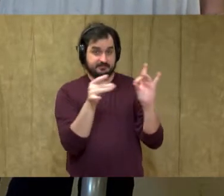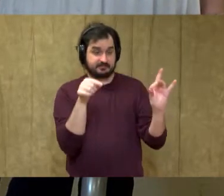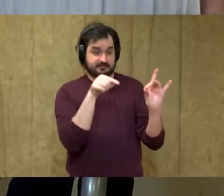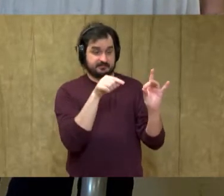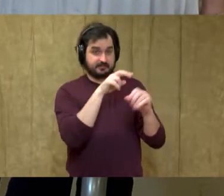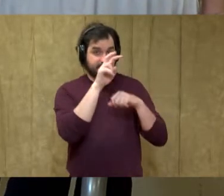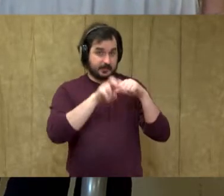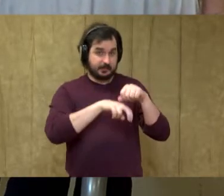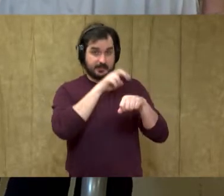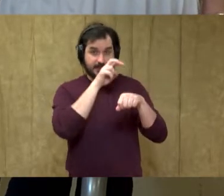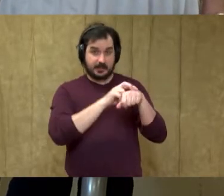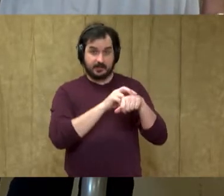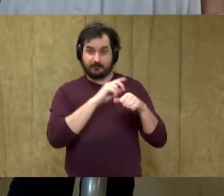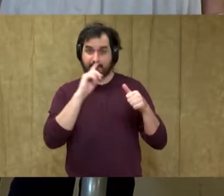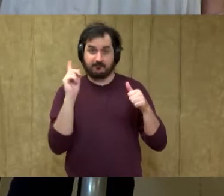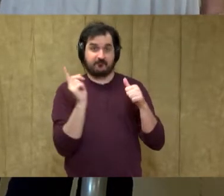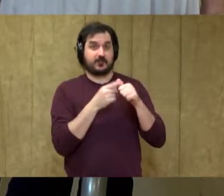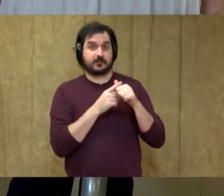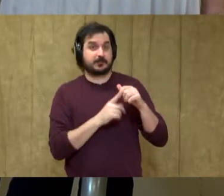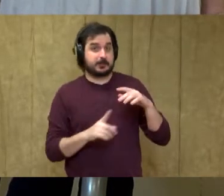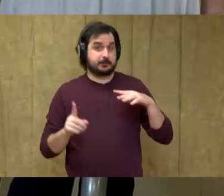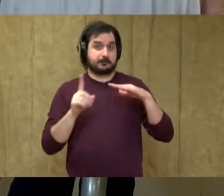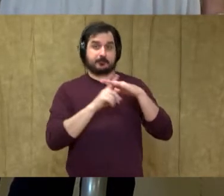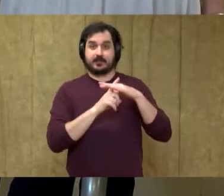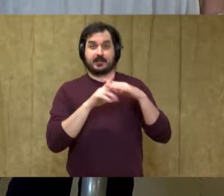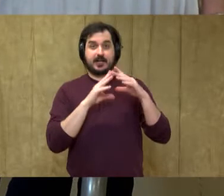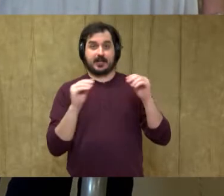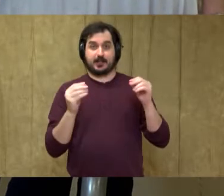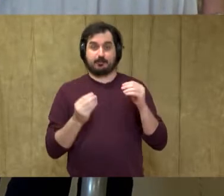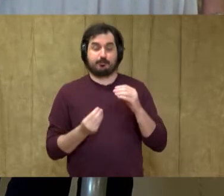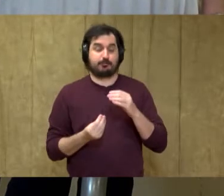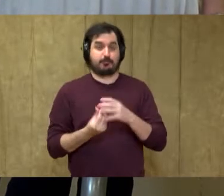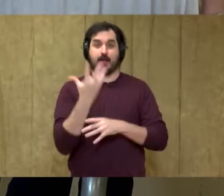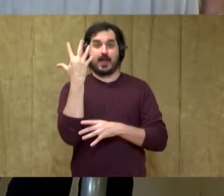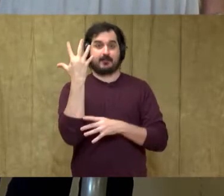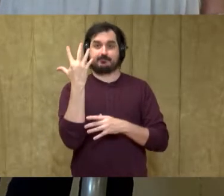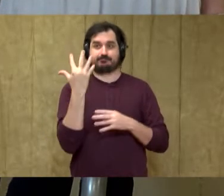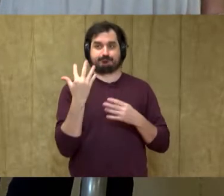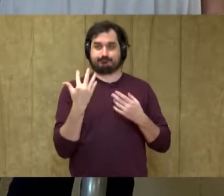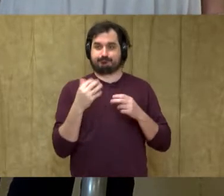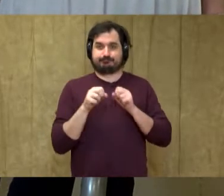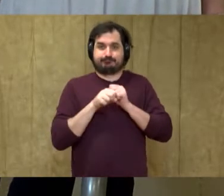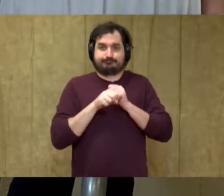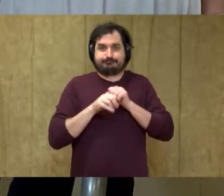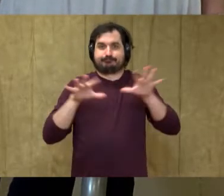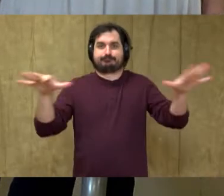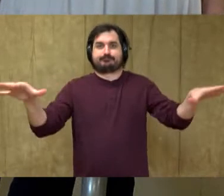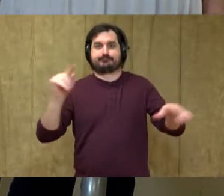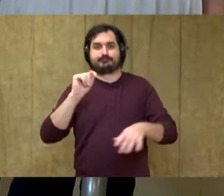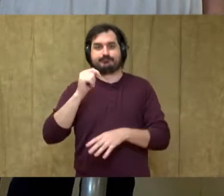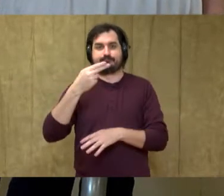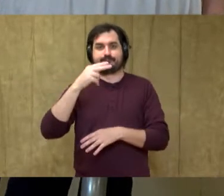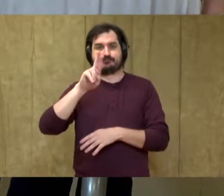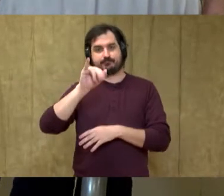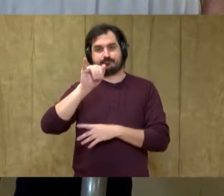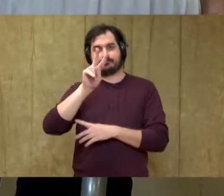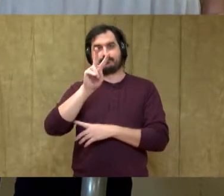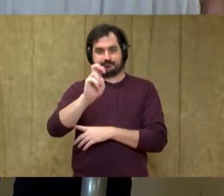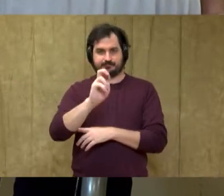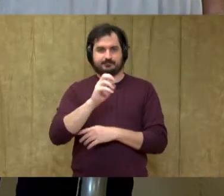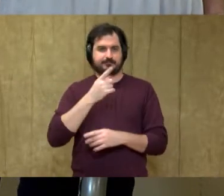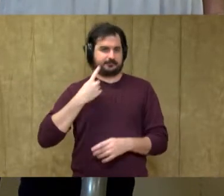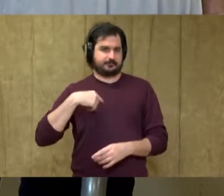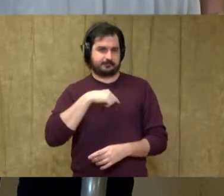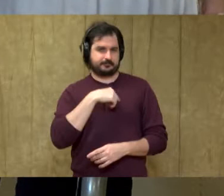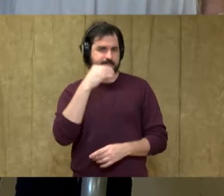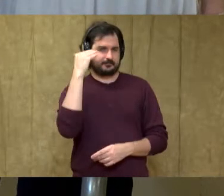it first appeared and thrived. So we know that phrase first appeared helps me figure out